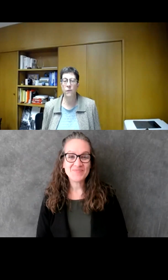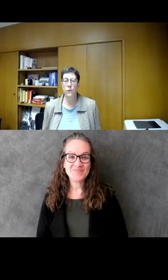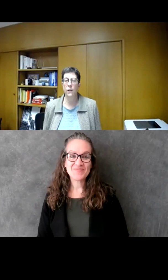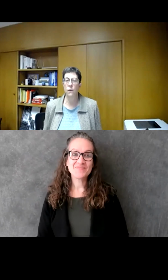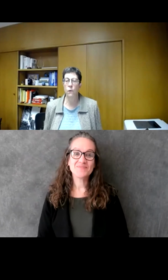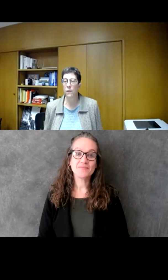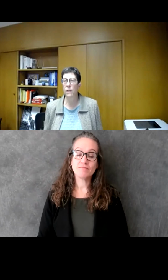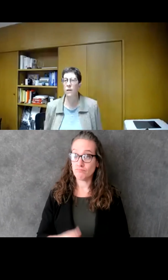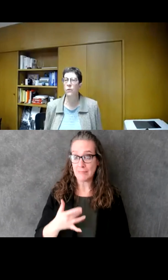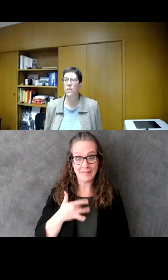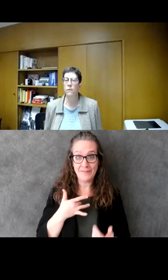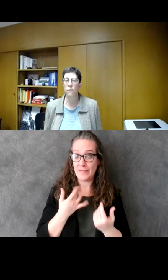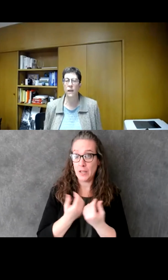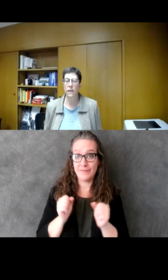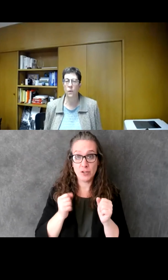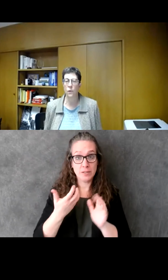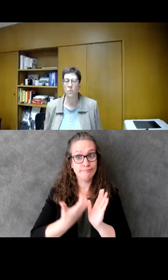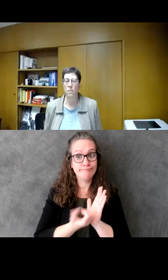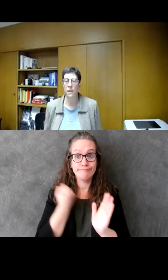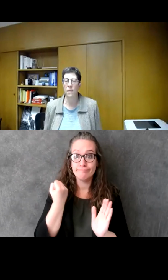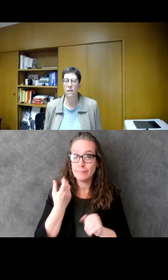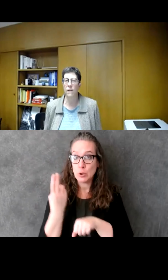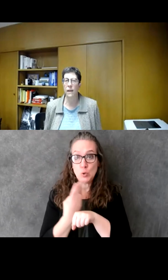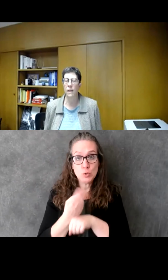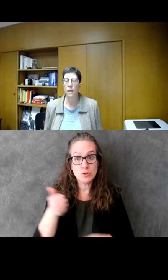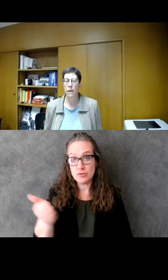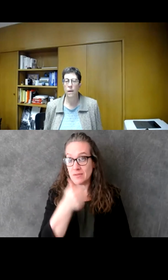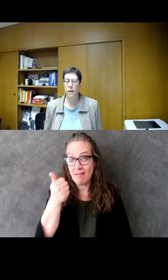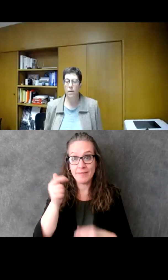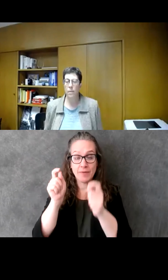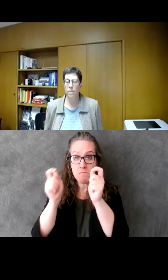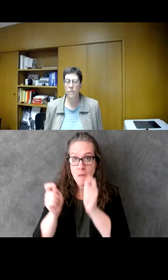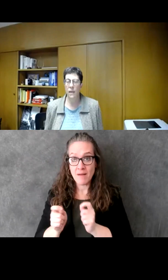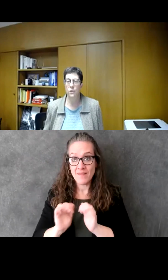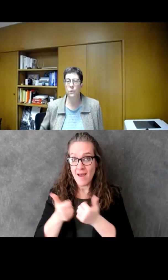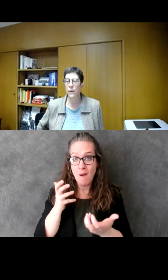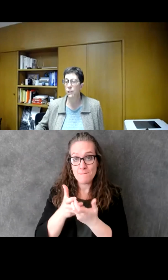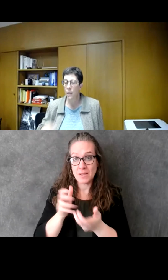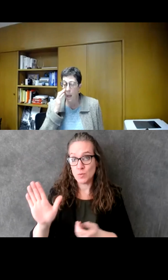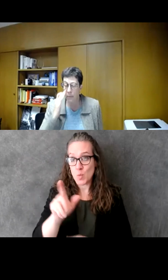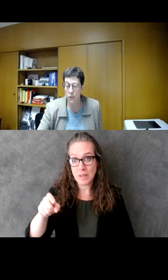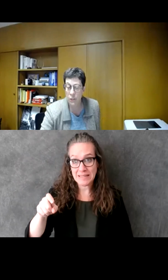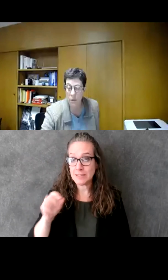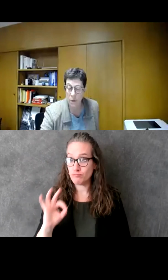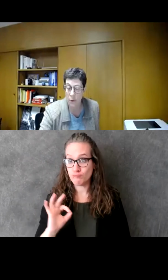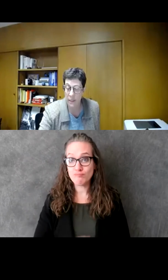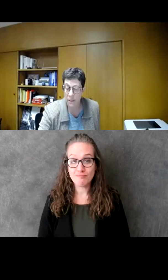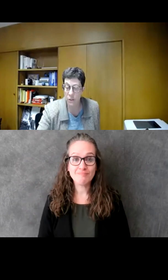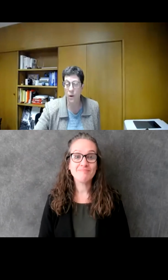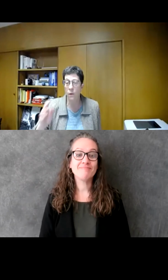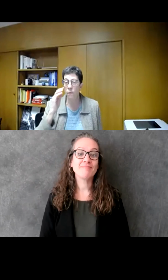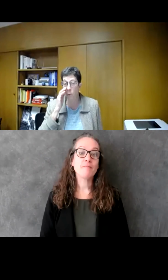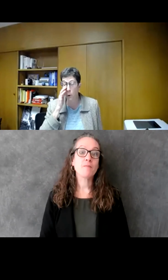Yeah, feel free to go forth and use it if you find it helpful, and modify it as you wish. Just so you know,